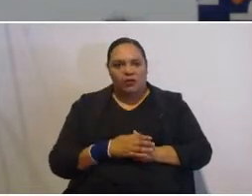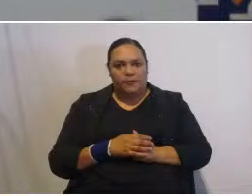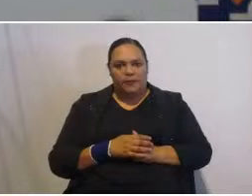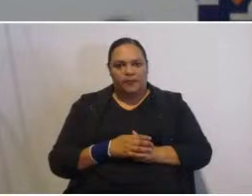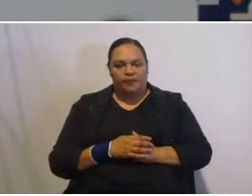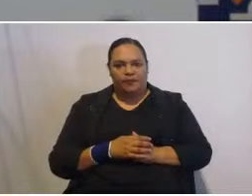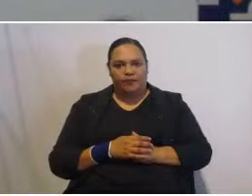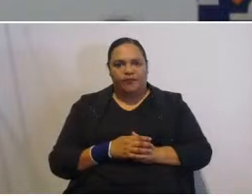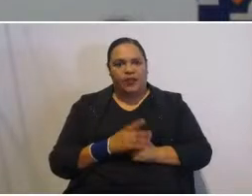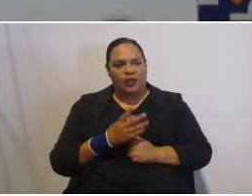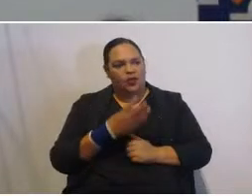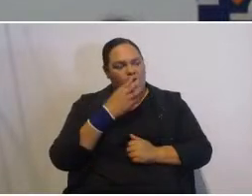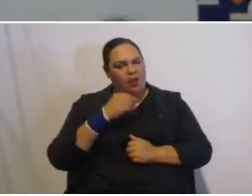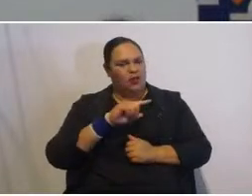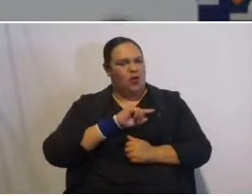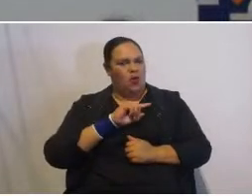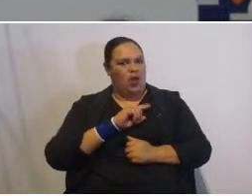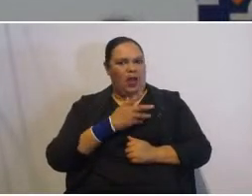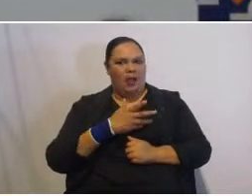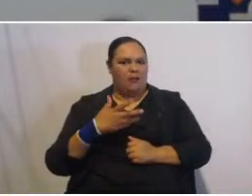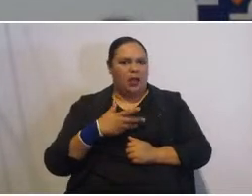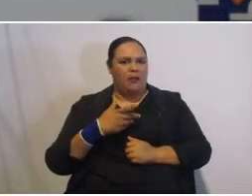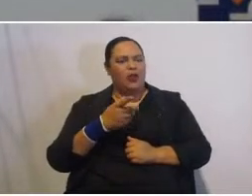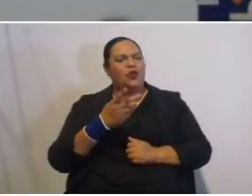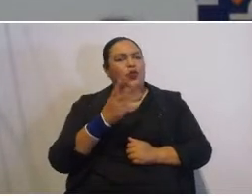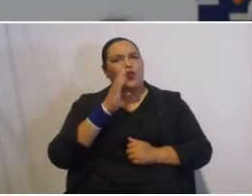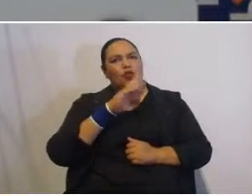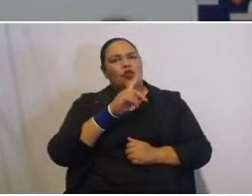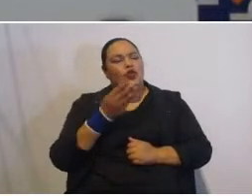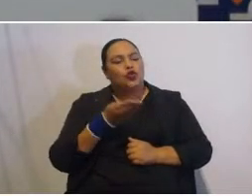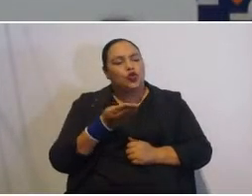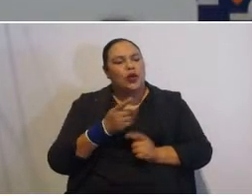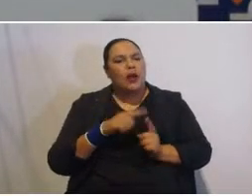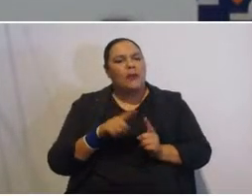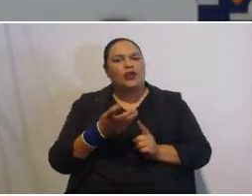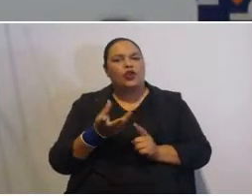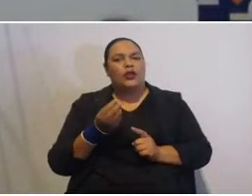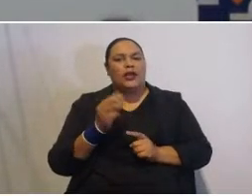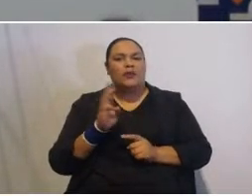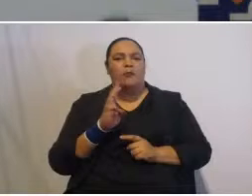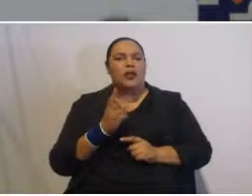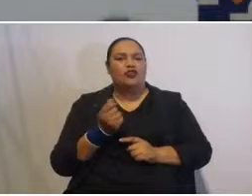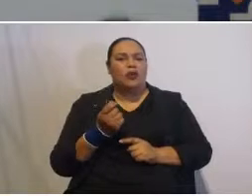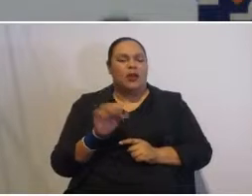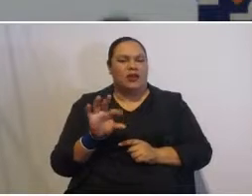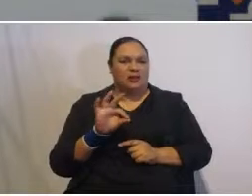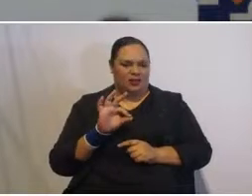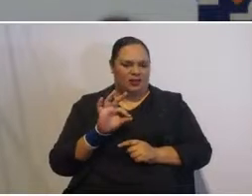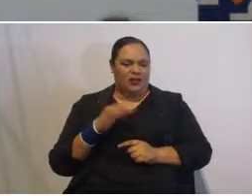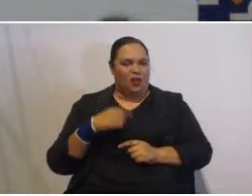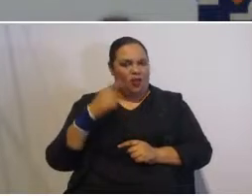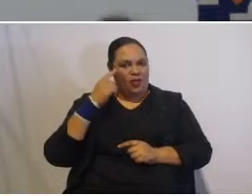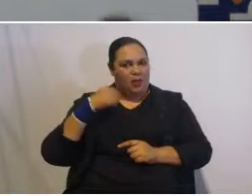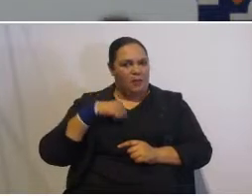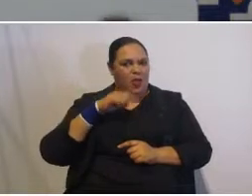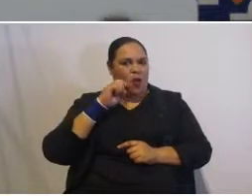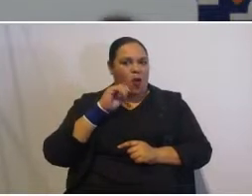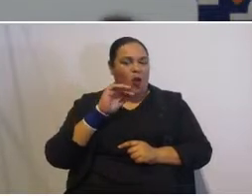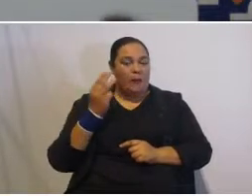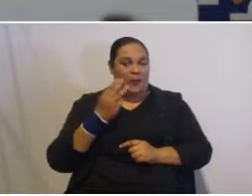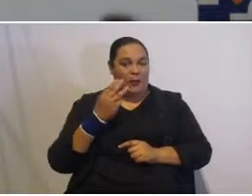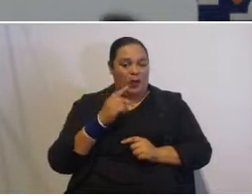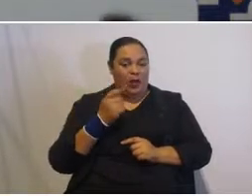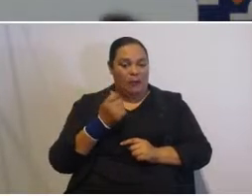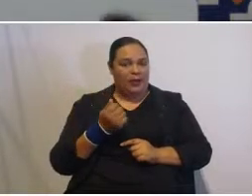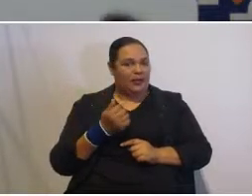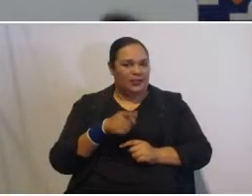you ask me question, why mama don't do have a sugar but we have a grant? Thinking that the senior citizens grant, that's money, that's